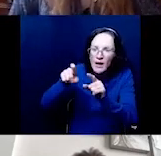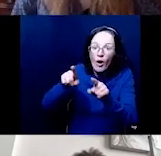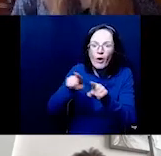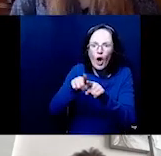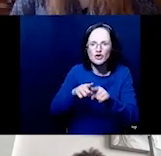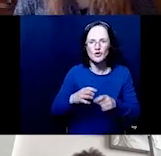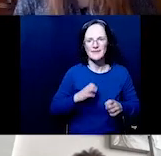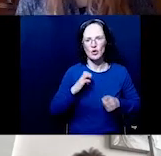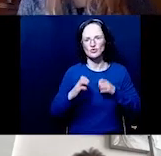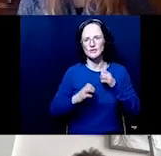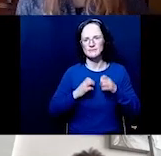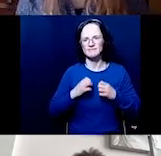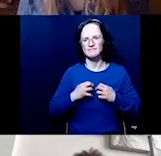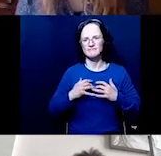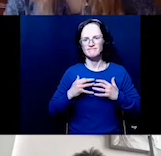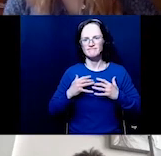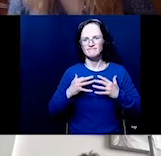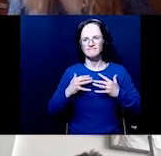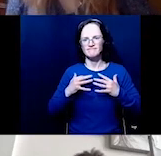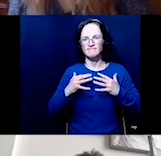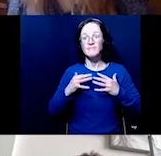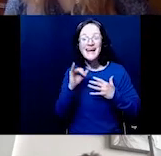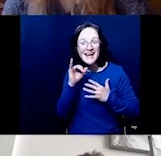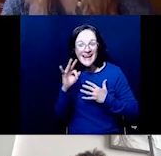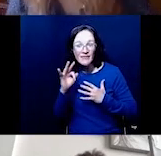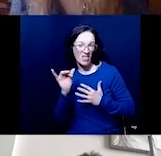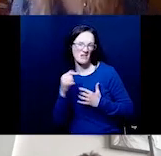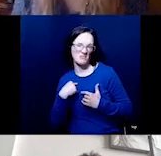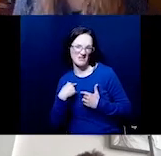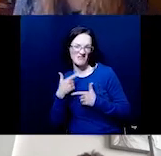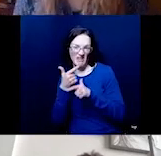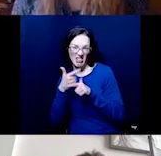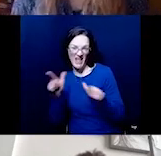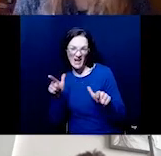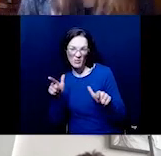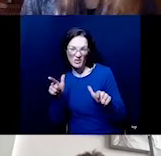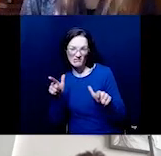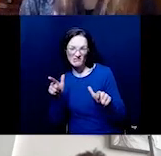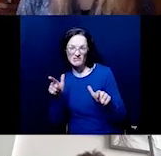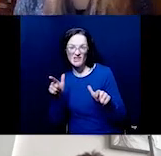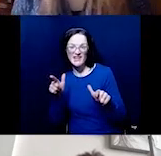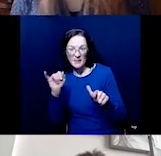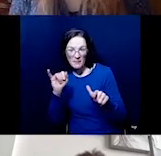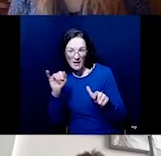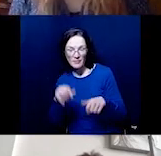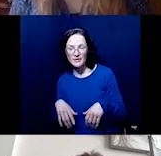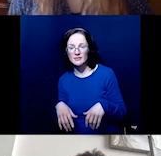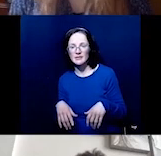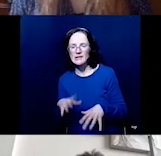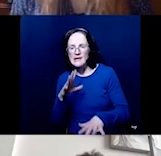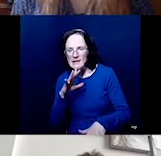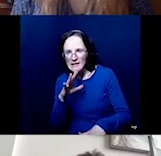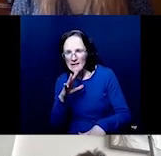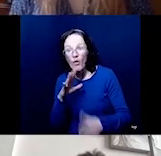to talk about them. So when you have a language impairment like me, or when you have a disability that affects talking, like for example, the